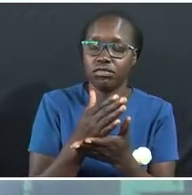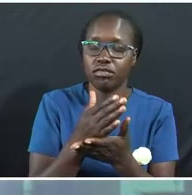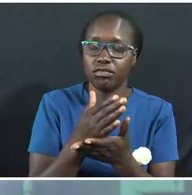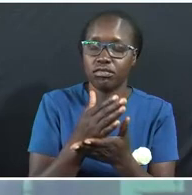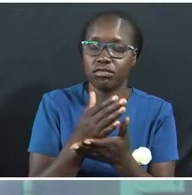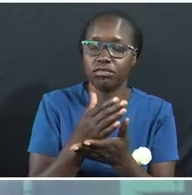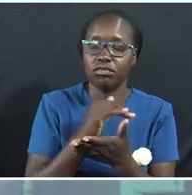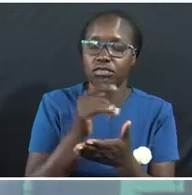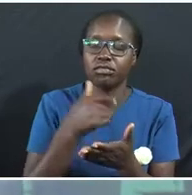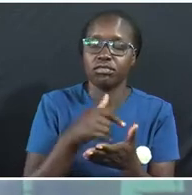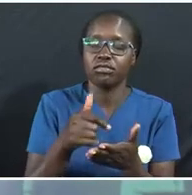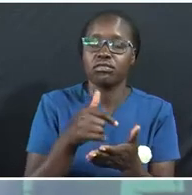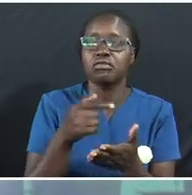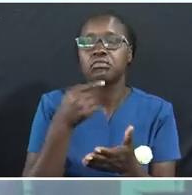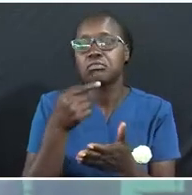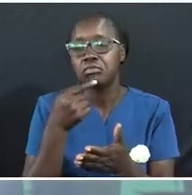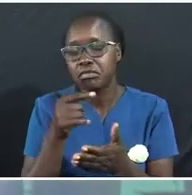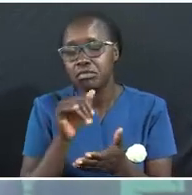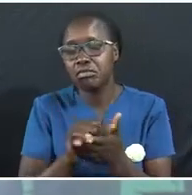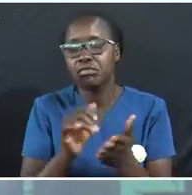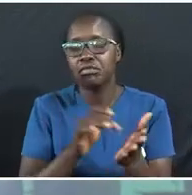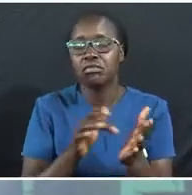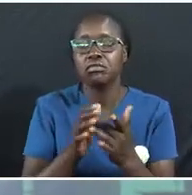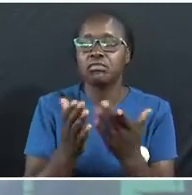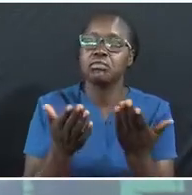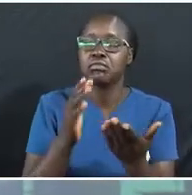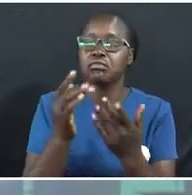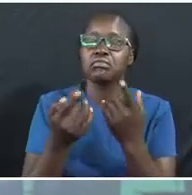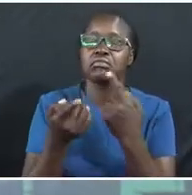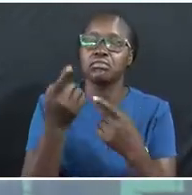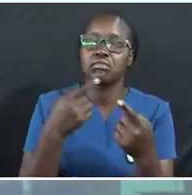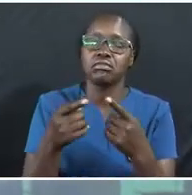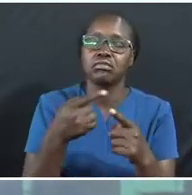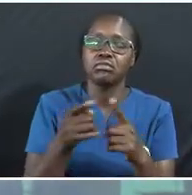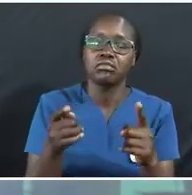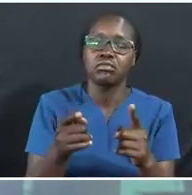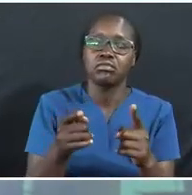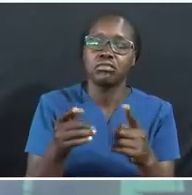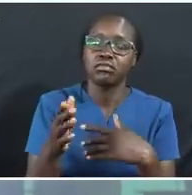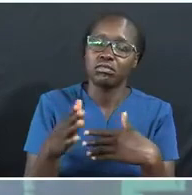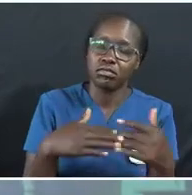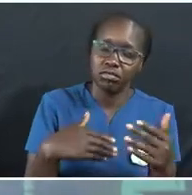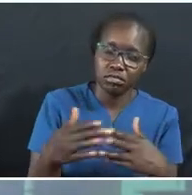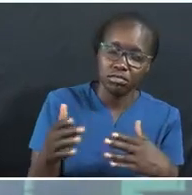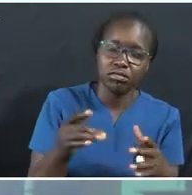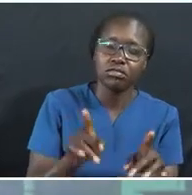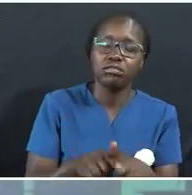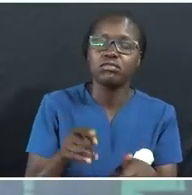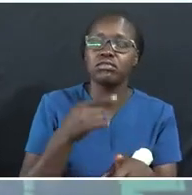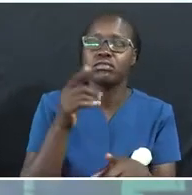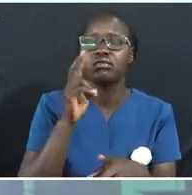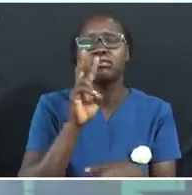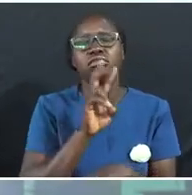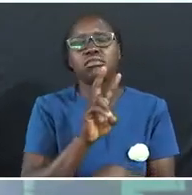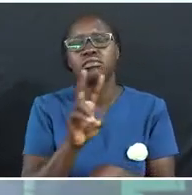It is not a mere saying that Jesus, you are coming, but the signs that you said we must watch.